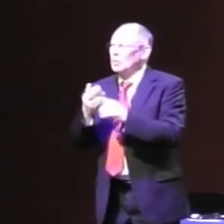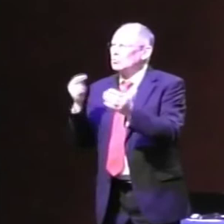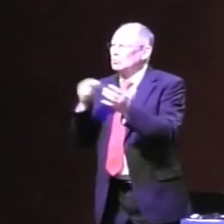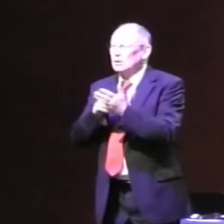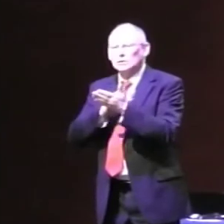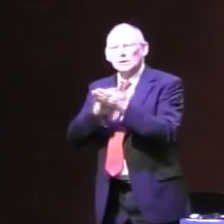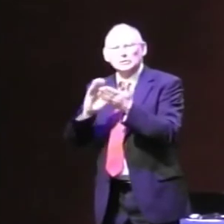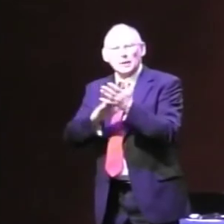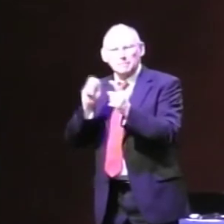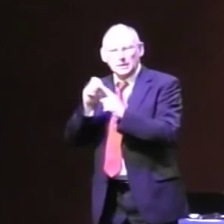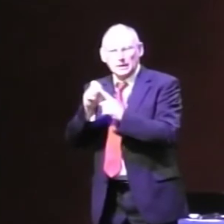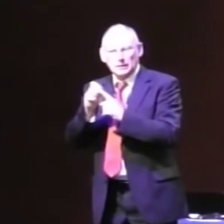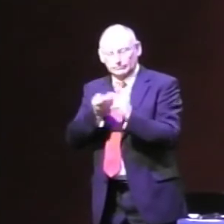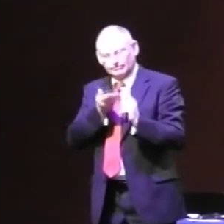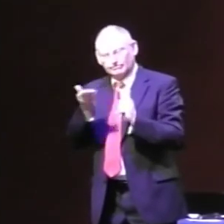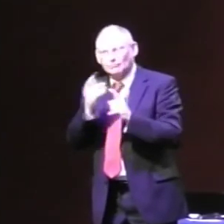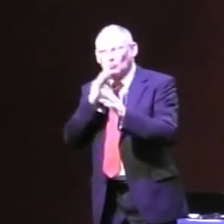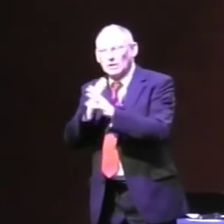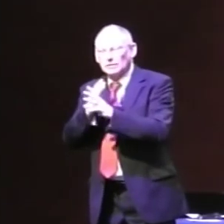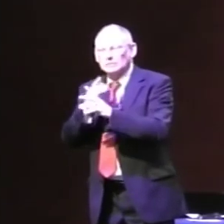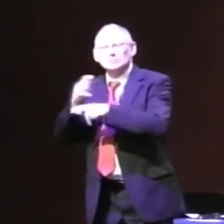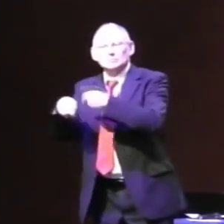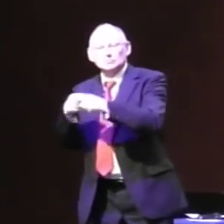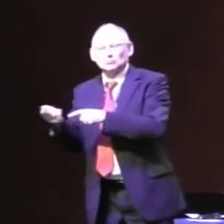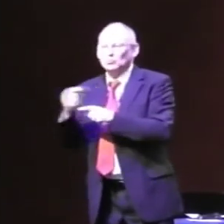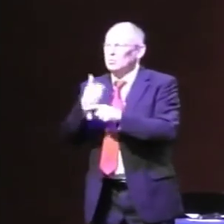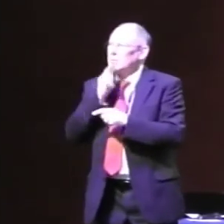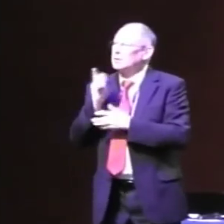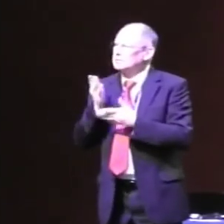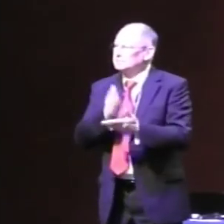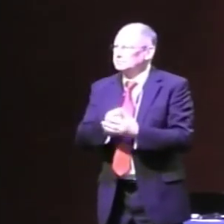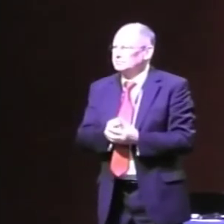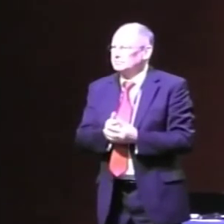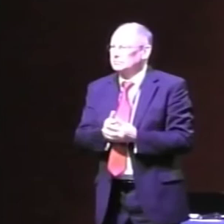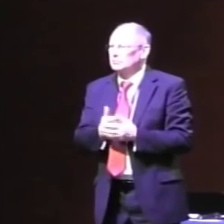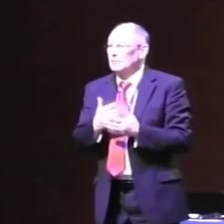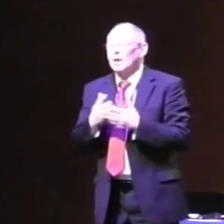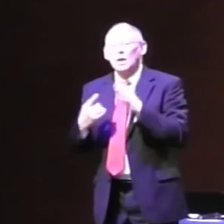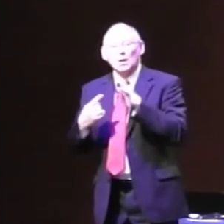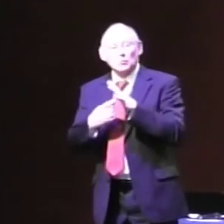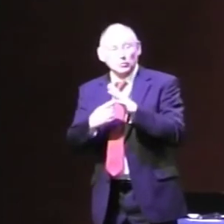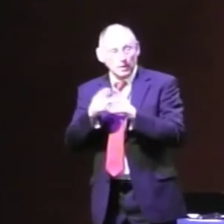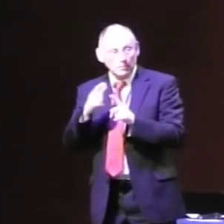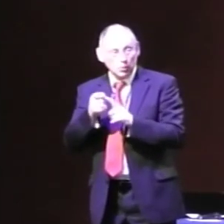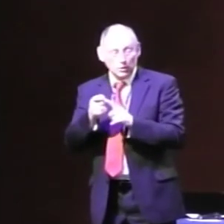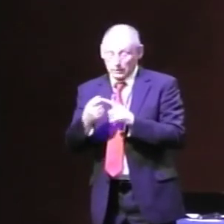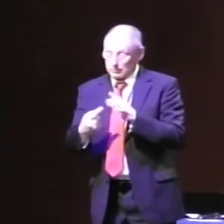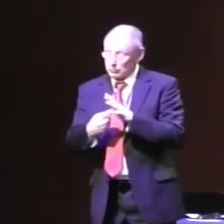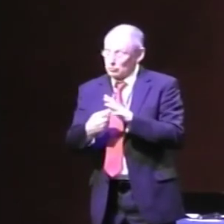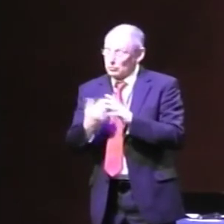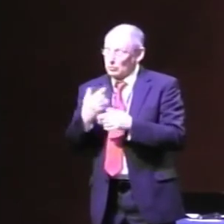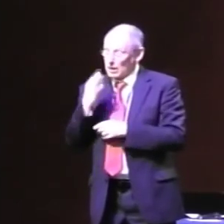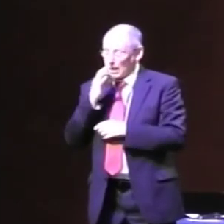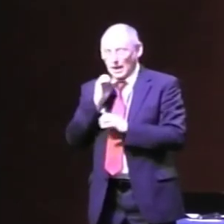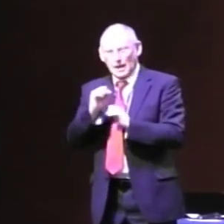Low Moss to the private sector and instead give it to the public sector to run. The importance of that point is central to the stance that we're asking you